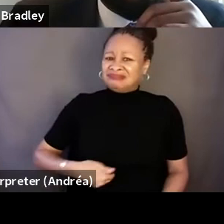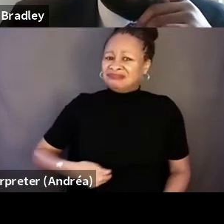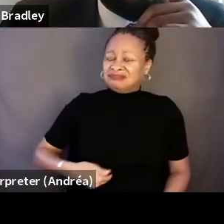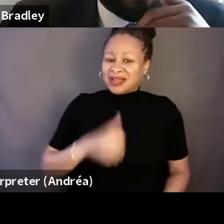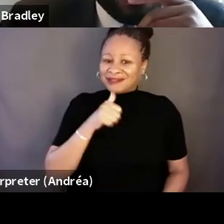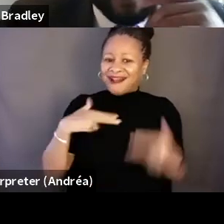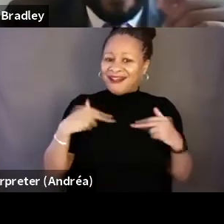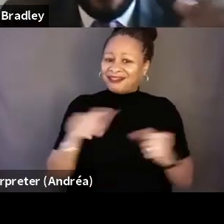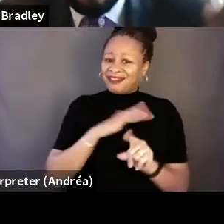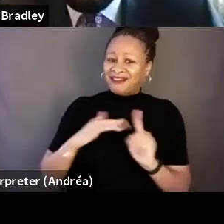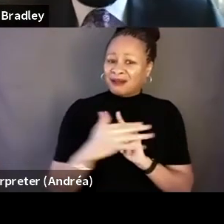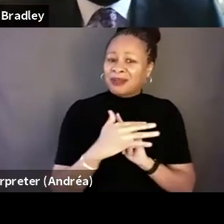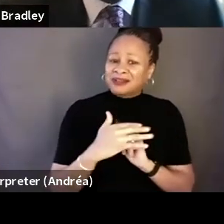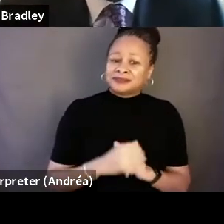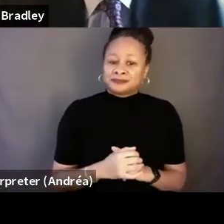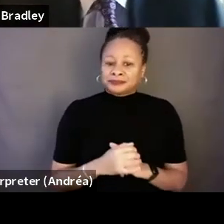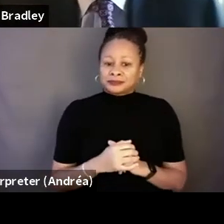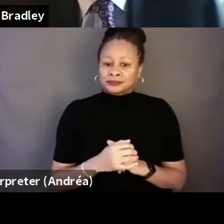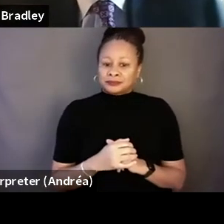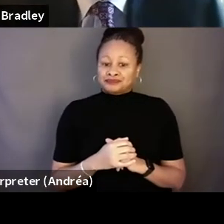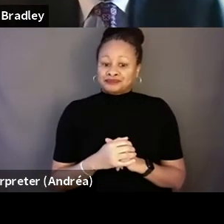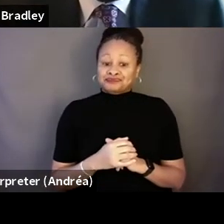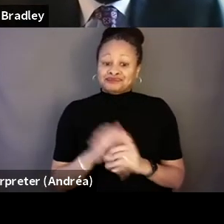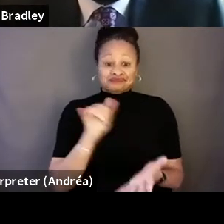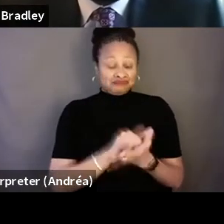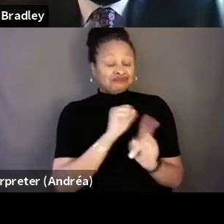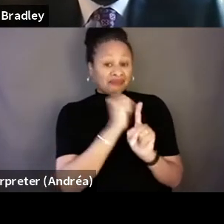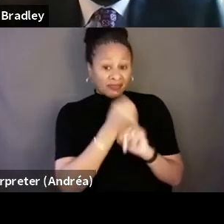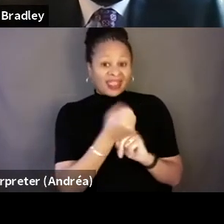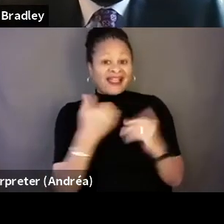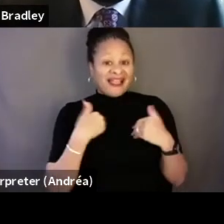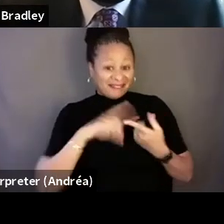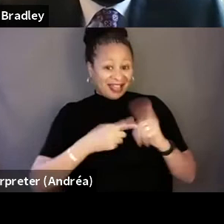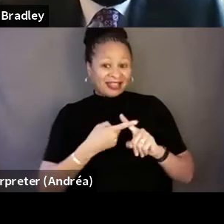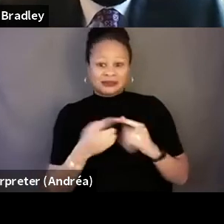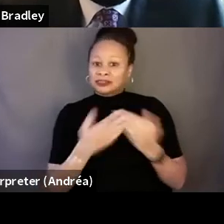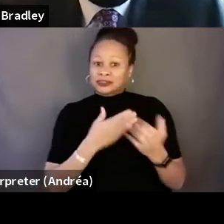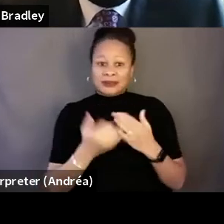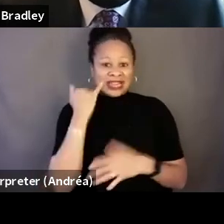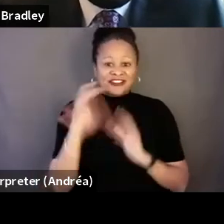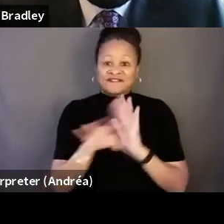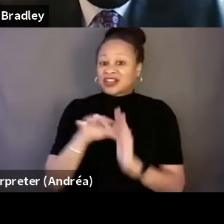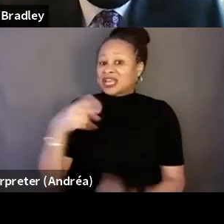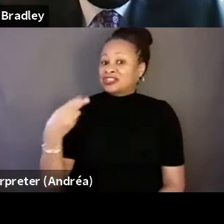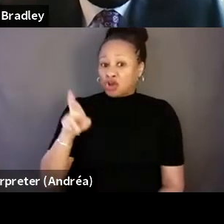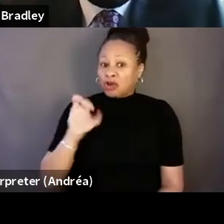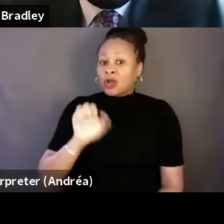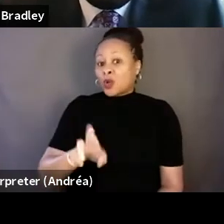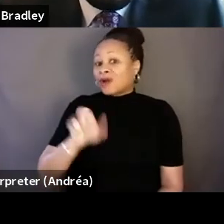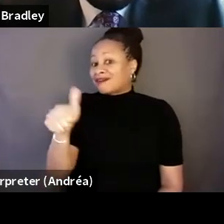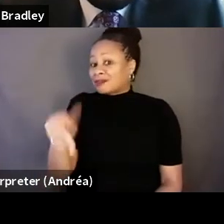unhealthy environment. In that situation, have an ally, whether you find it in HR or in somebody else who's